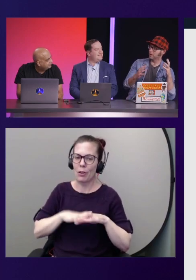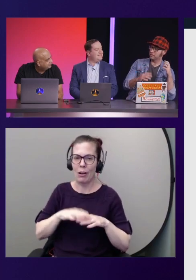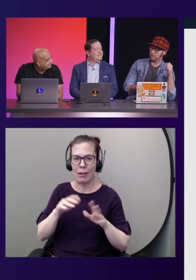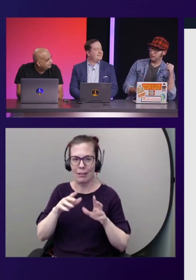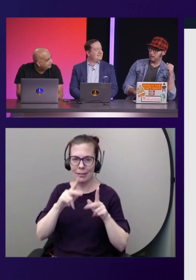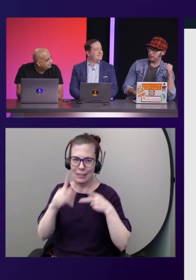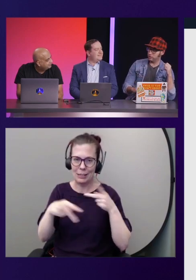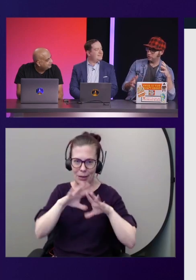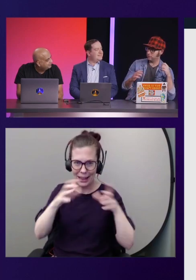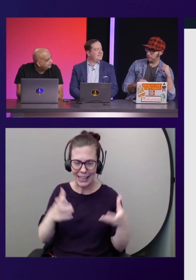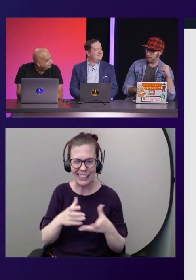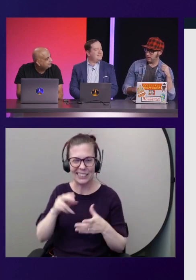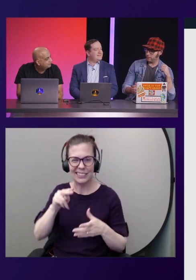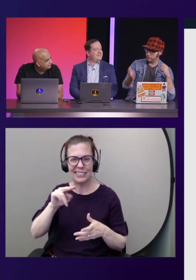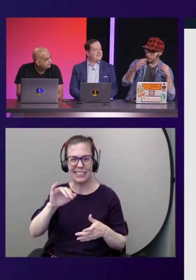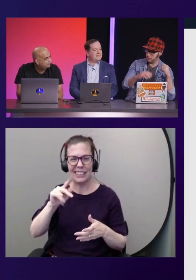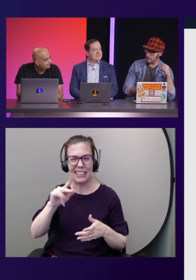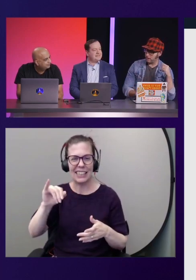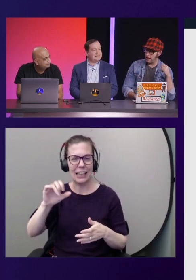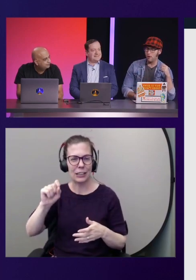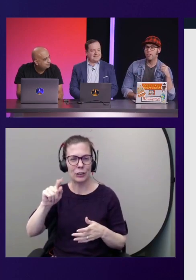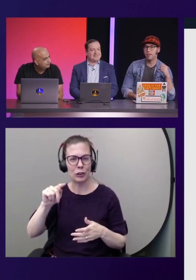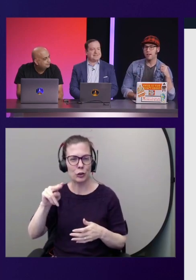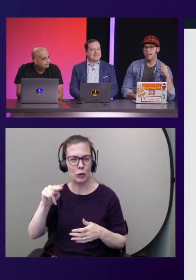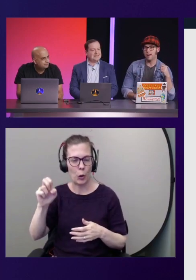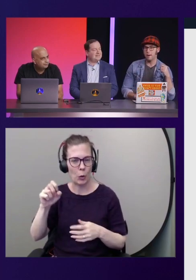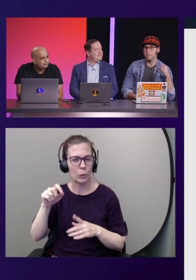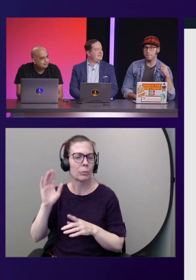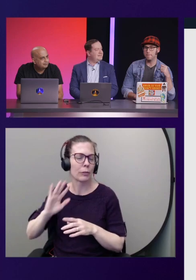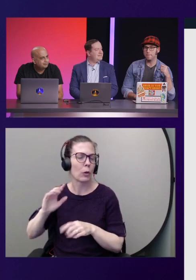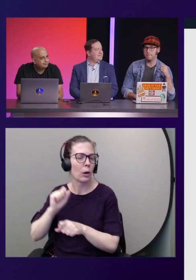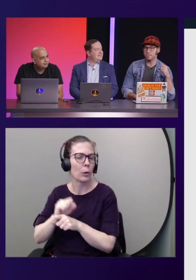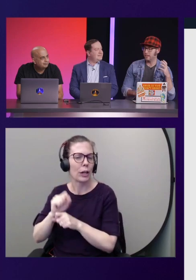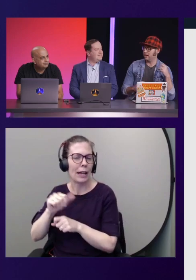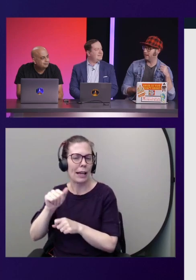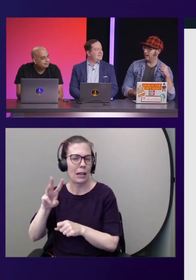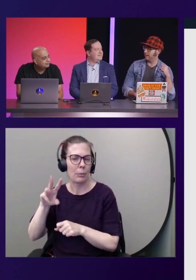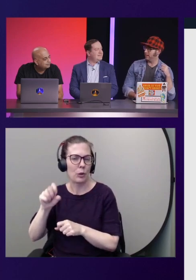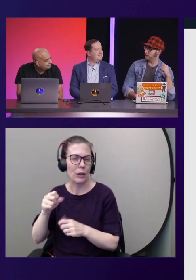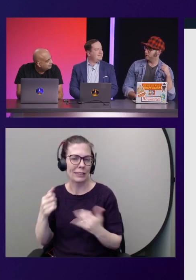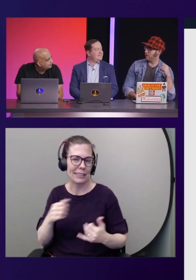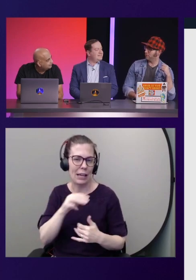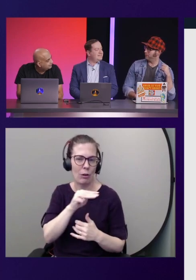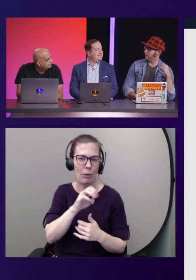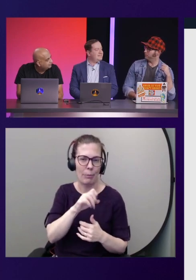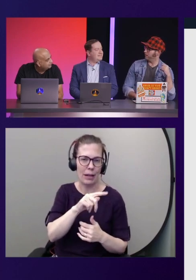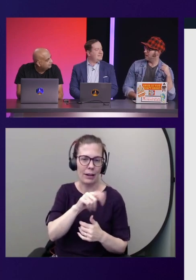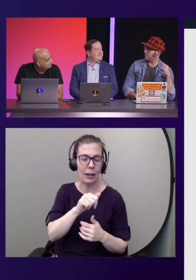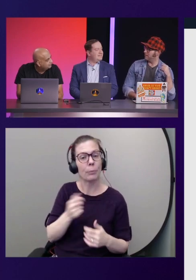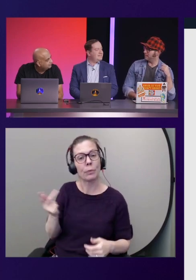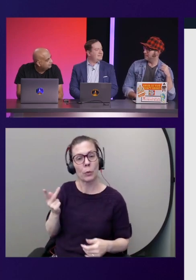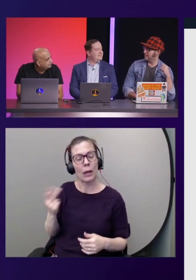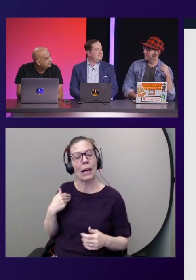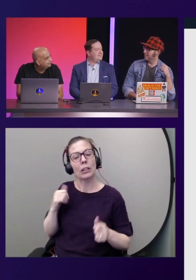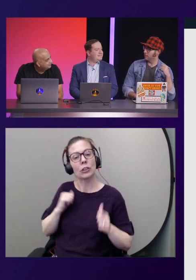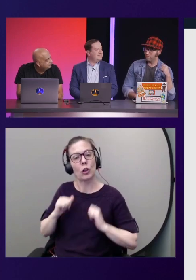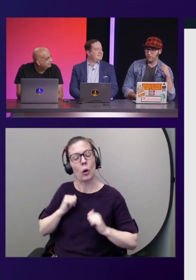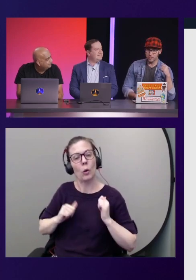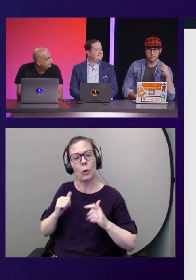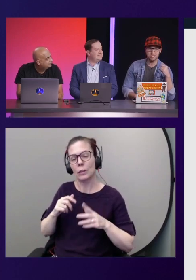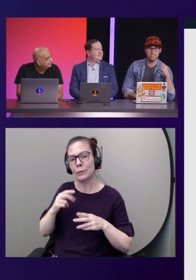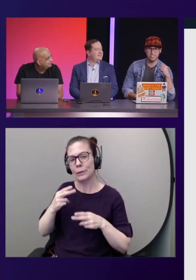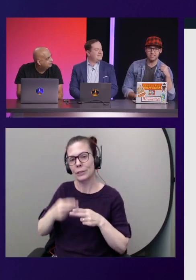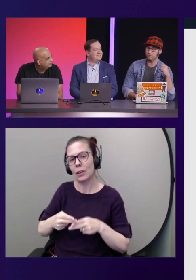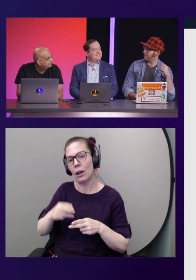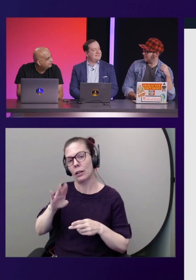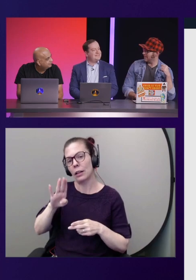She used to work at AWS, works at Meta now. She and I had a show called Build with AM and Nikki. The